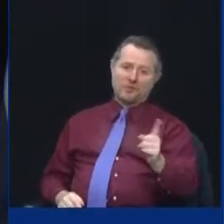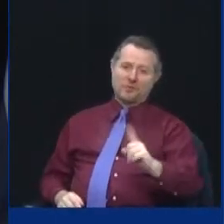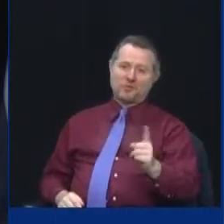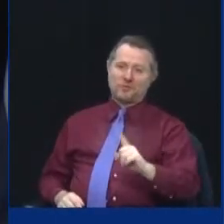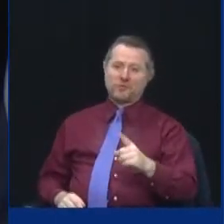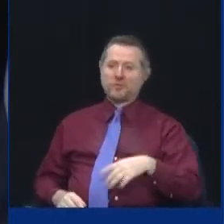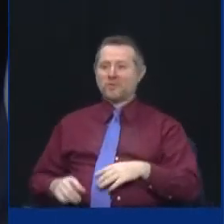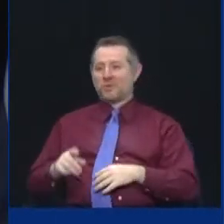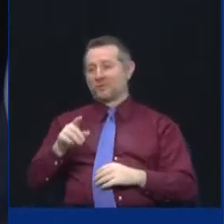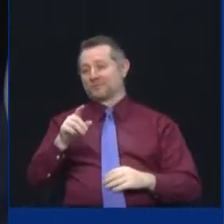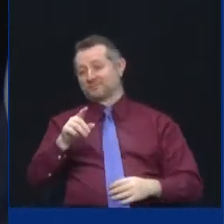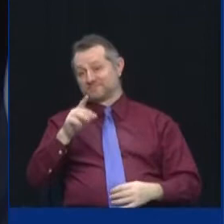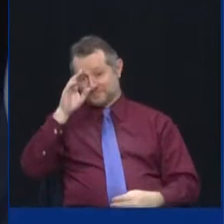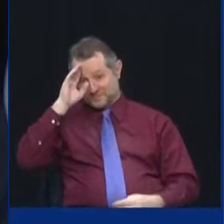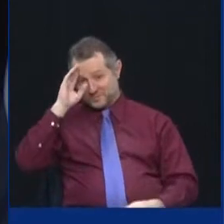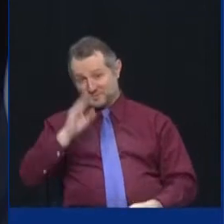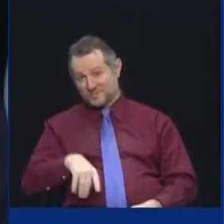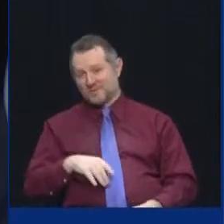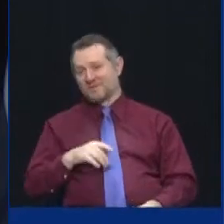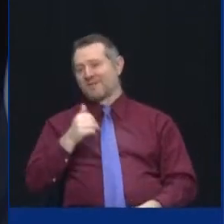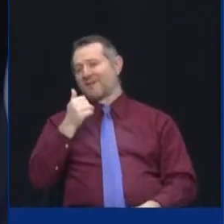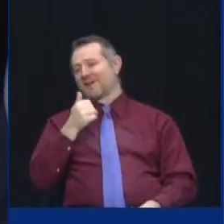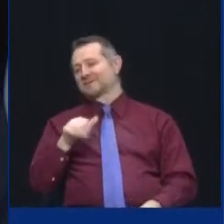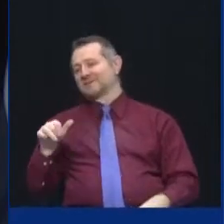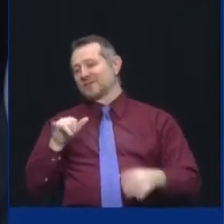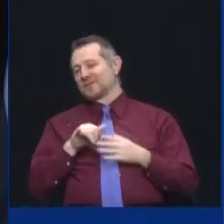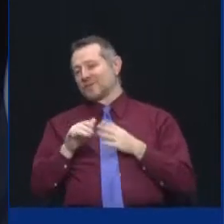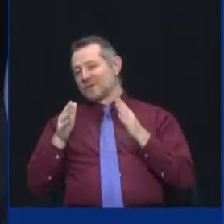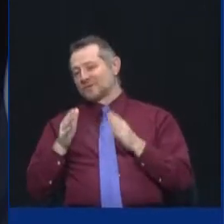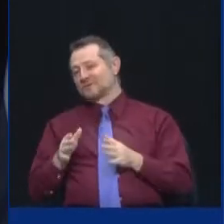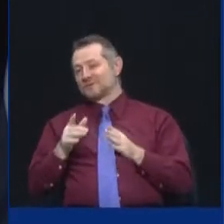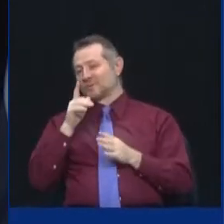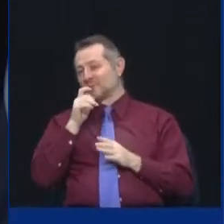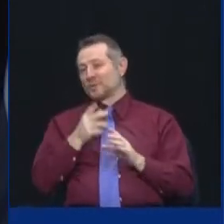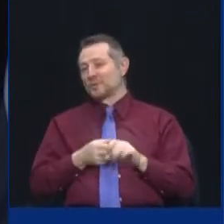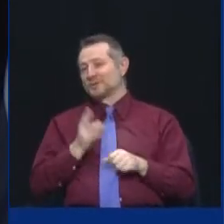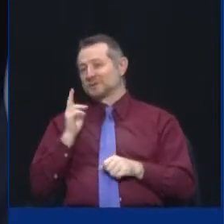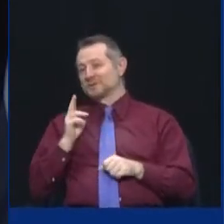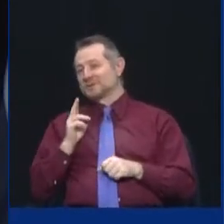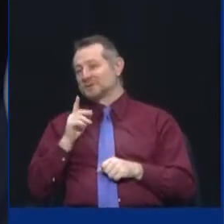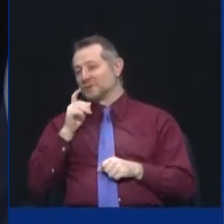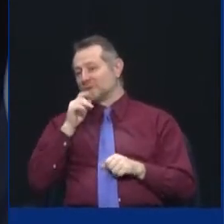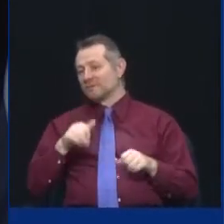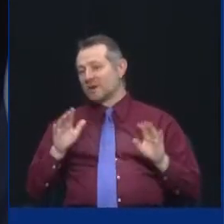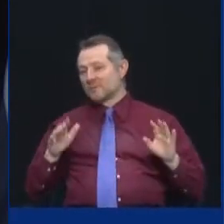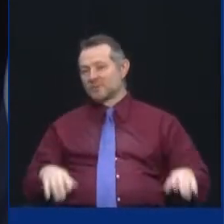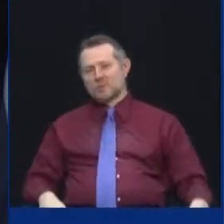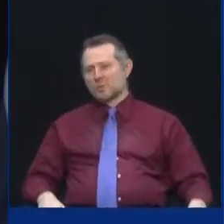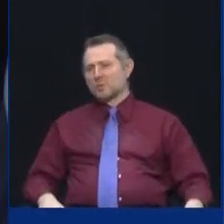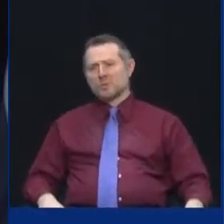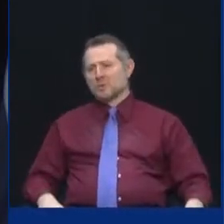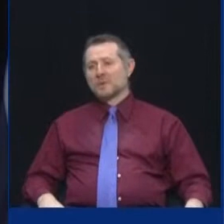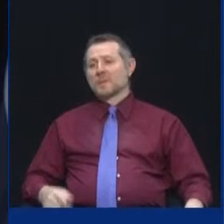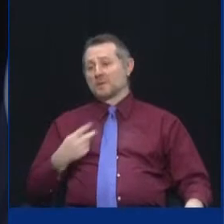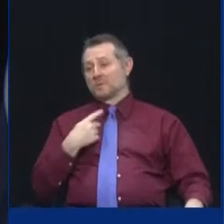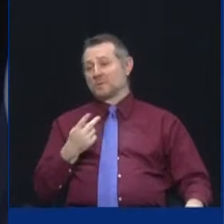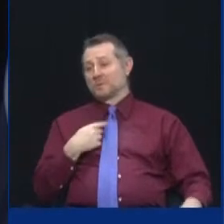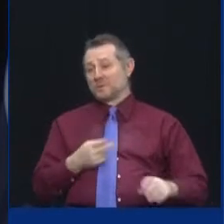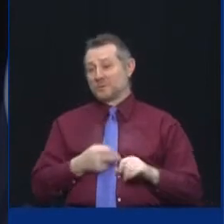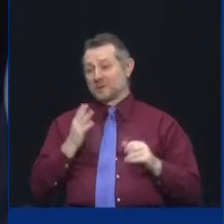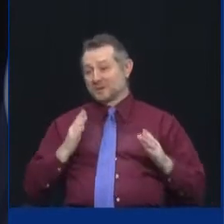Do you know a New Yorker who ever gives up on anything? If we were people who gave up, we wouldn't be